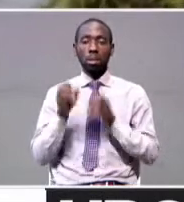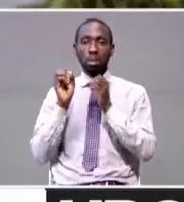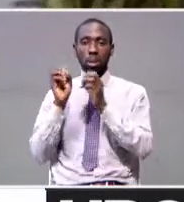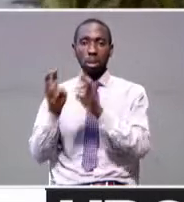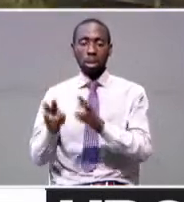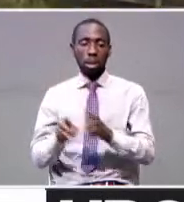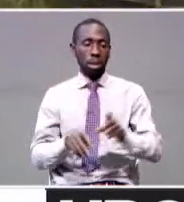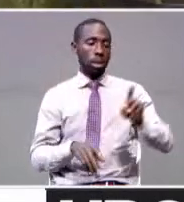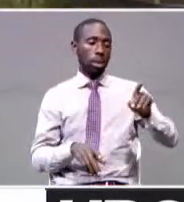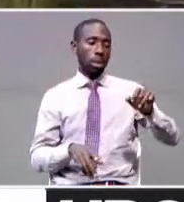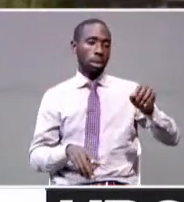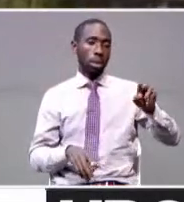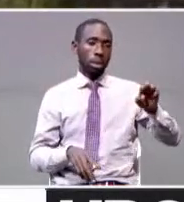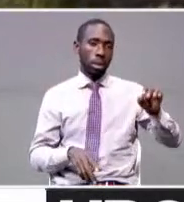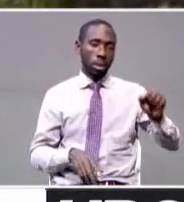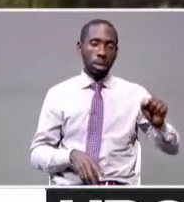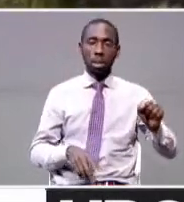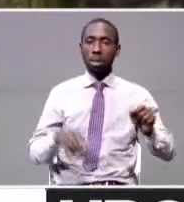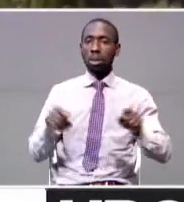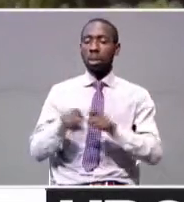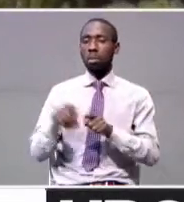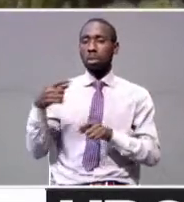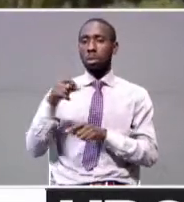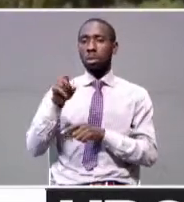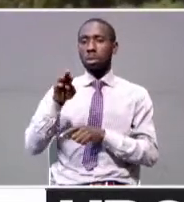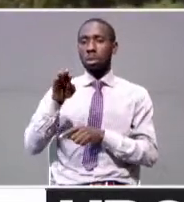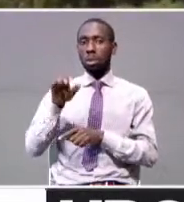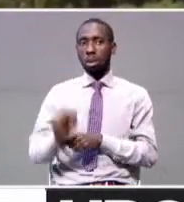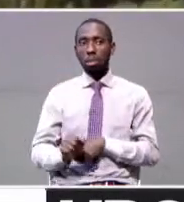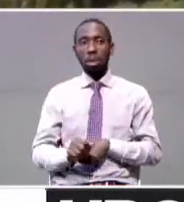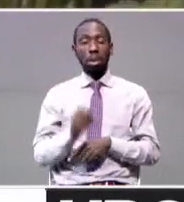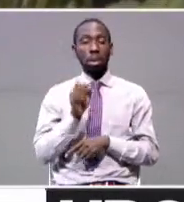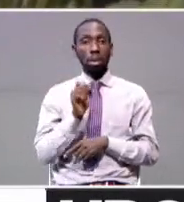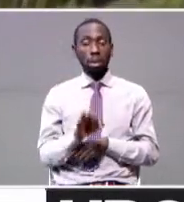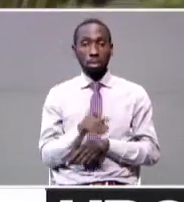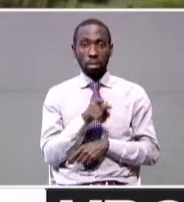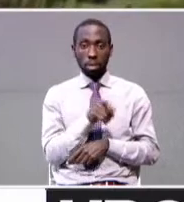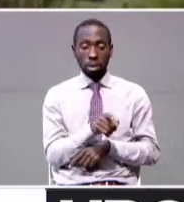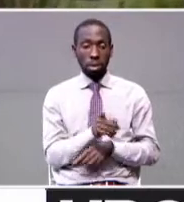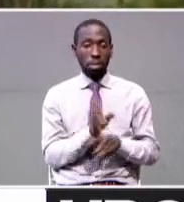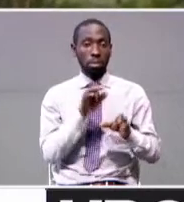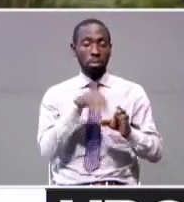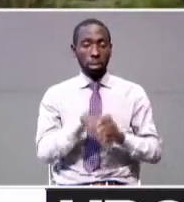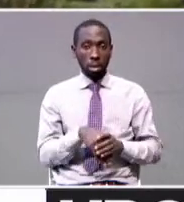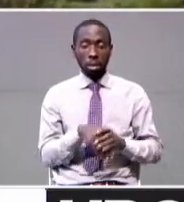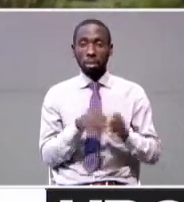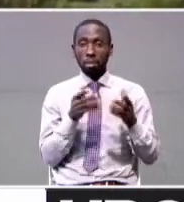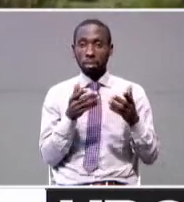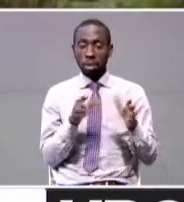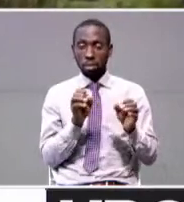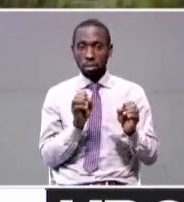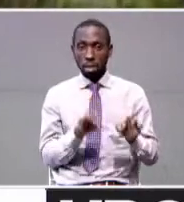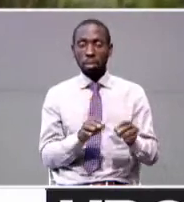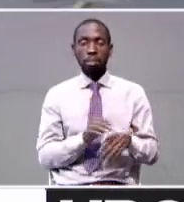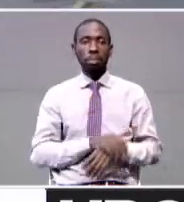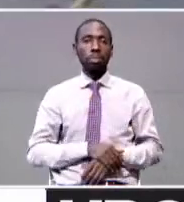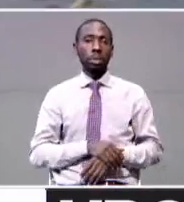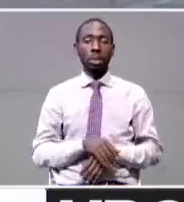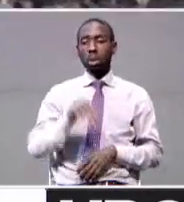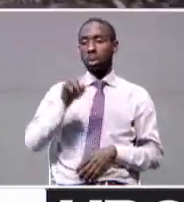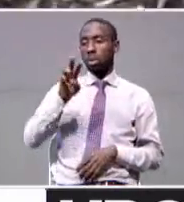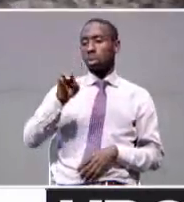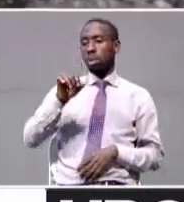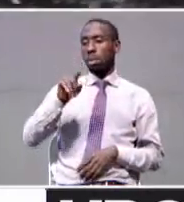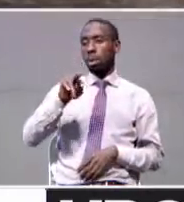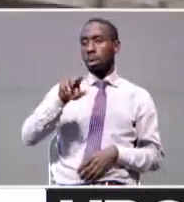Gomba y'emu ku ezo eziyinza okuggalibwa singa abavubi tebakomya kwenyigira mu bikolwa eby'envuba embi. Ennyanja Wamala